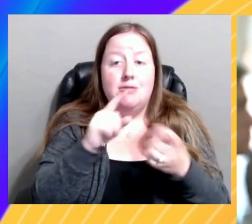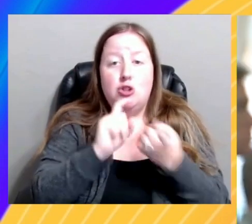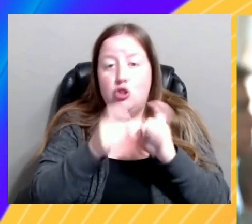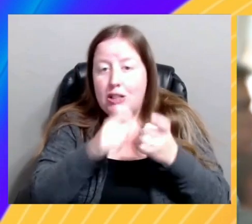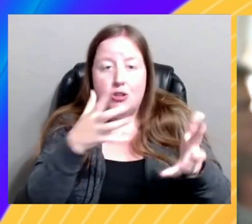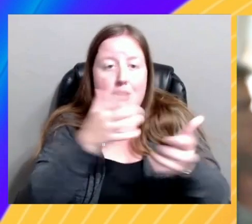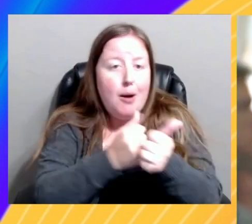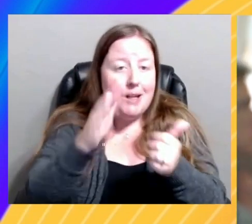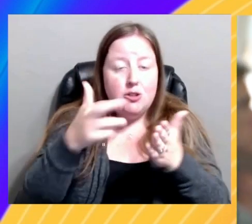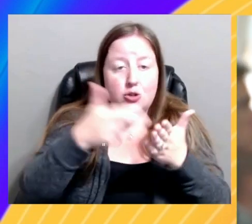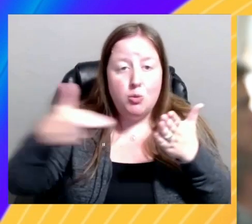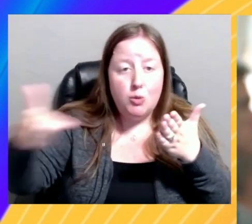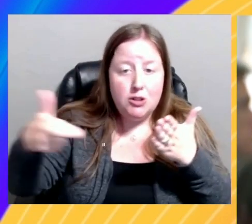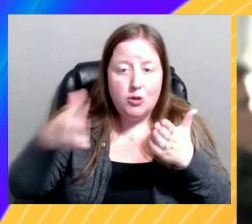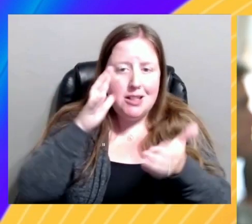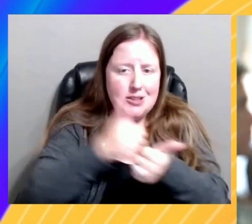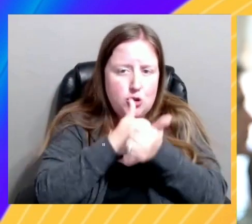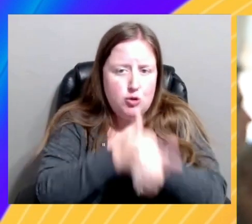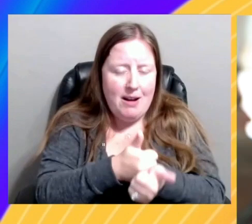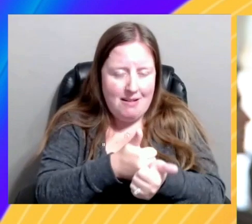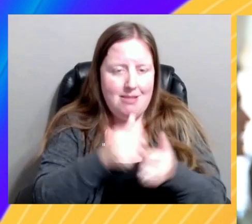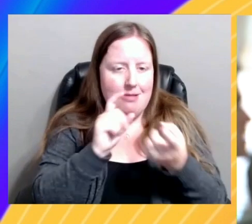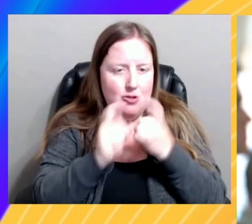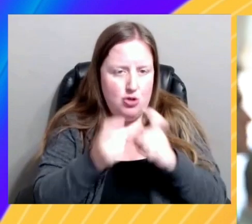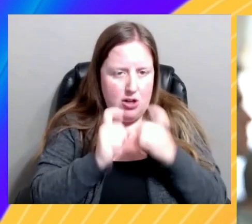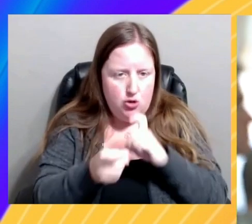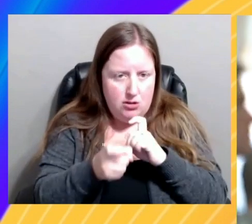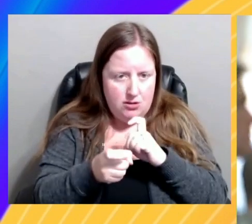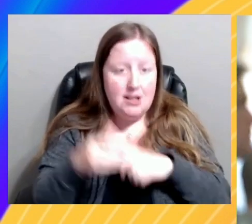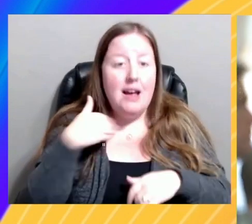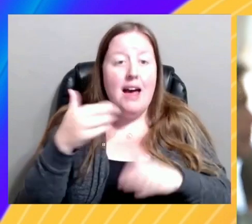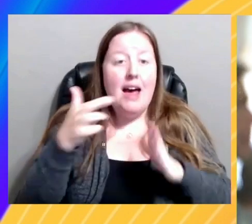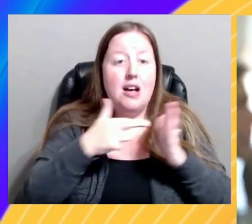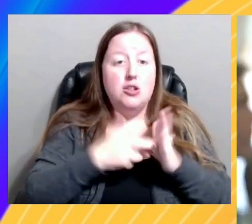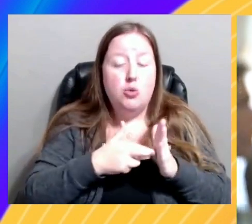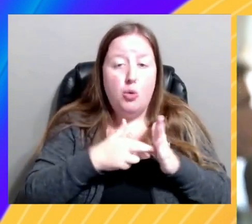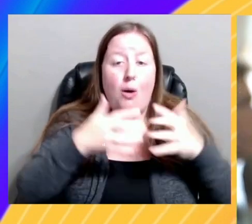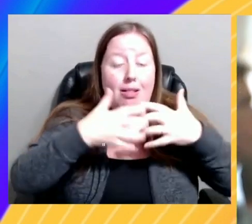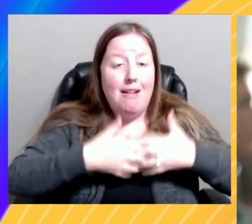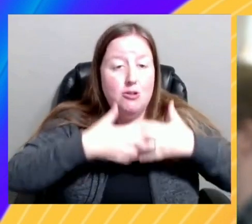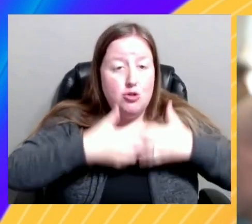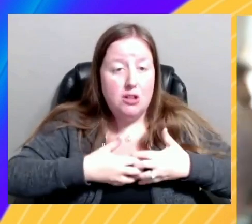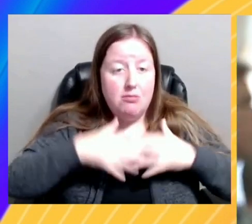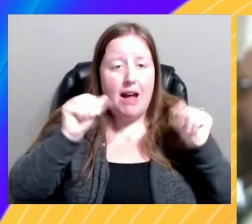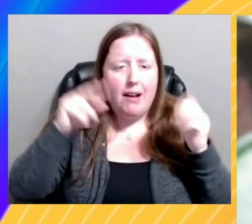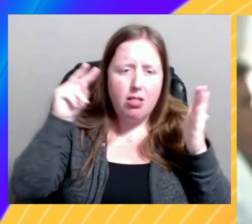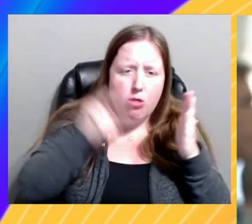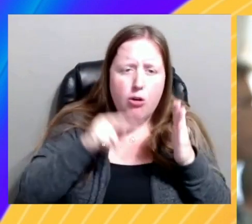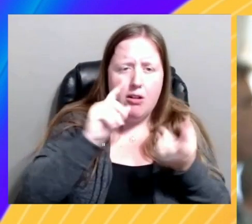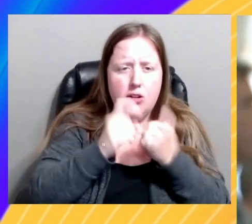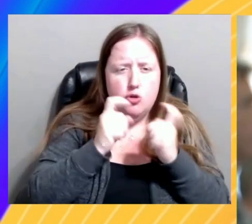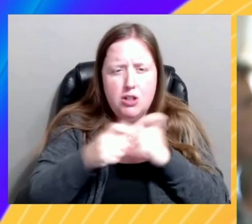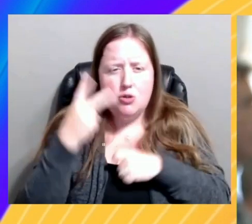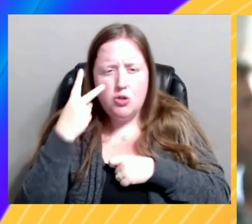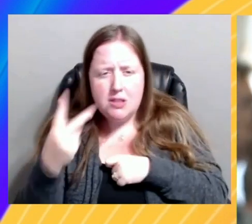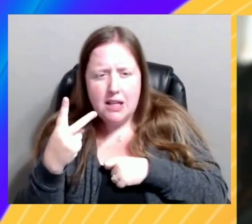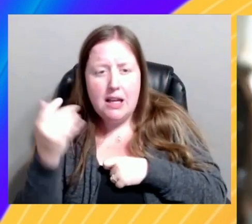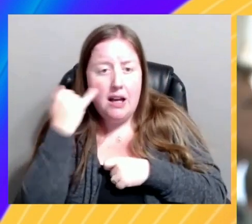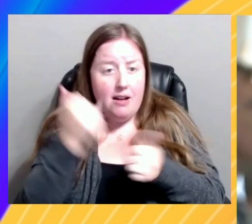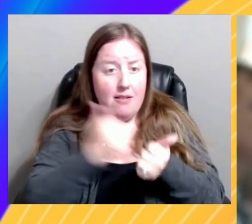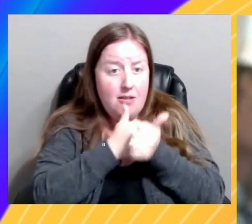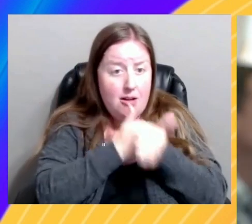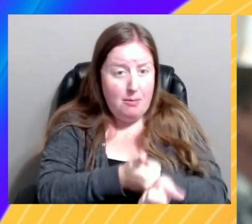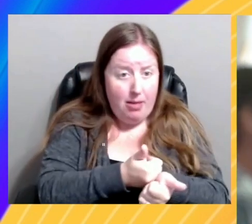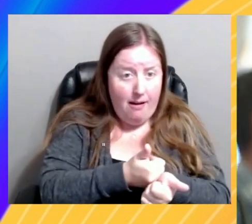it's tracking those changes, and then it has a rule engine that is able to go in and look at those changes and see if they're compliant with